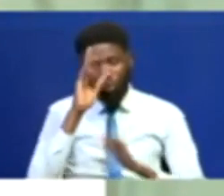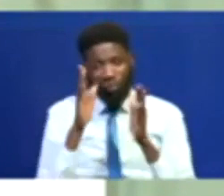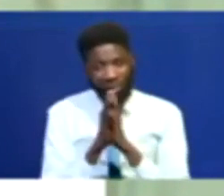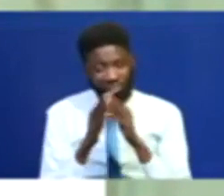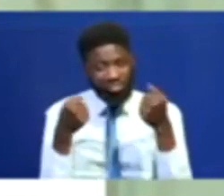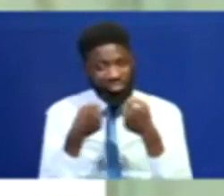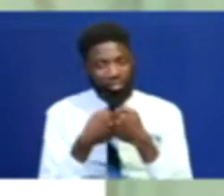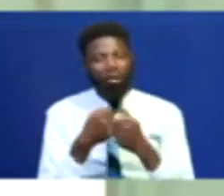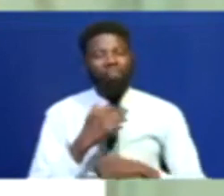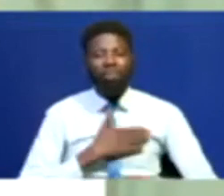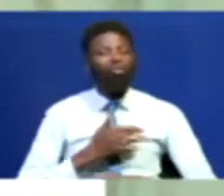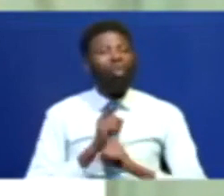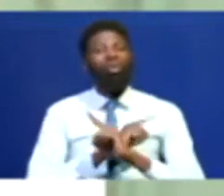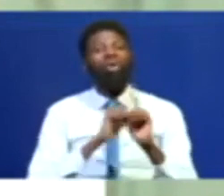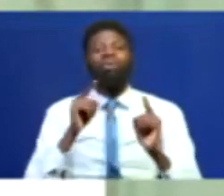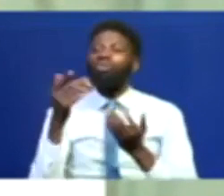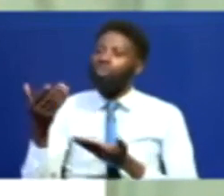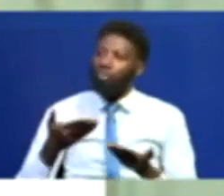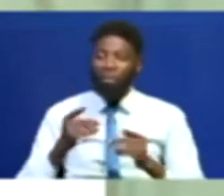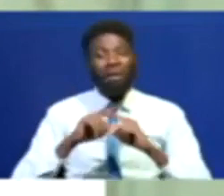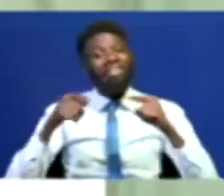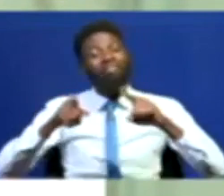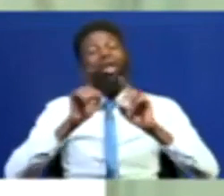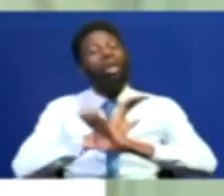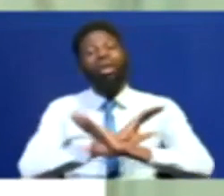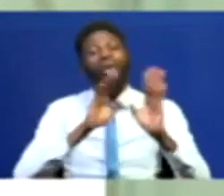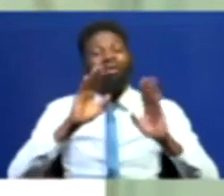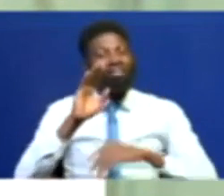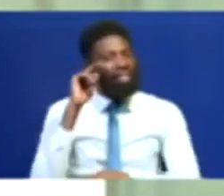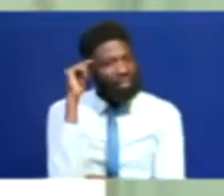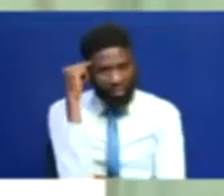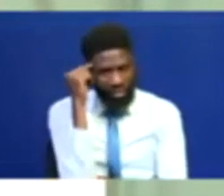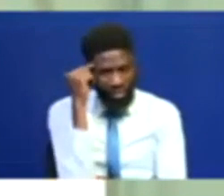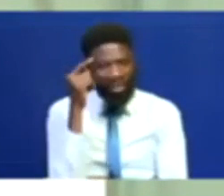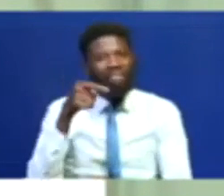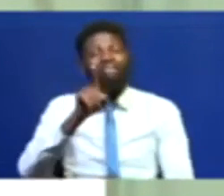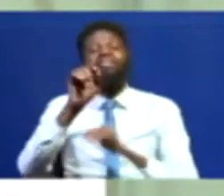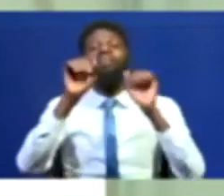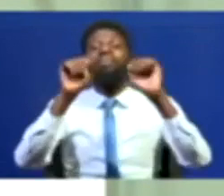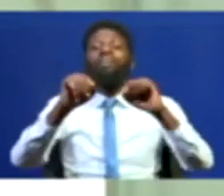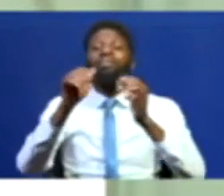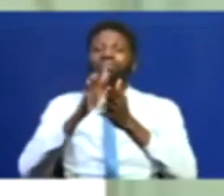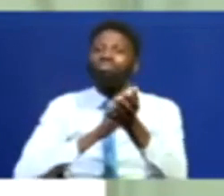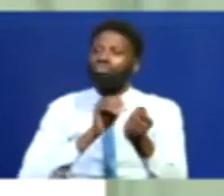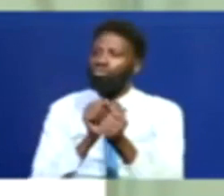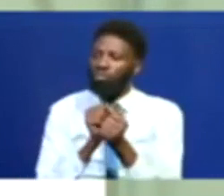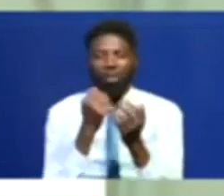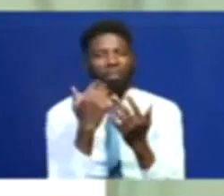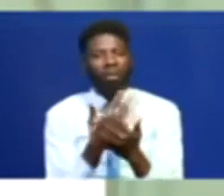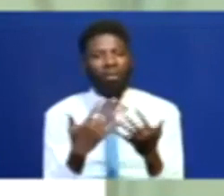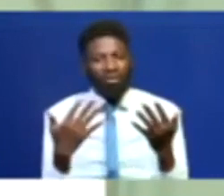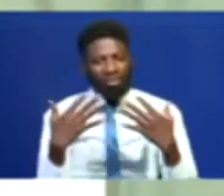invite them. But don't sit there and imagine that you can destroy property,